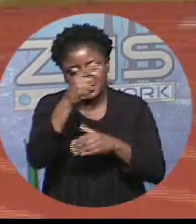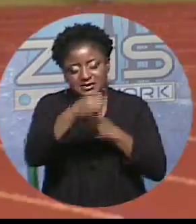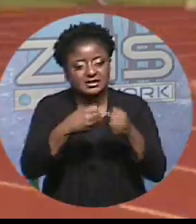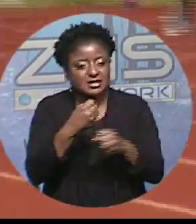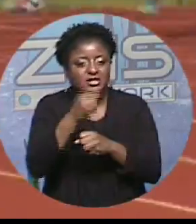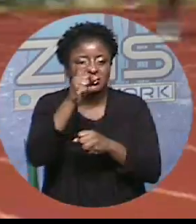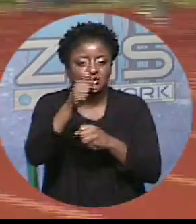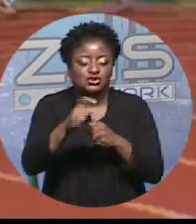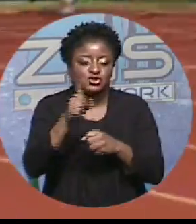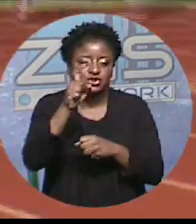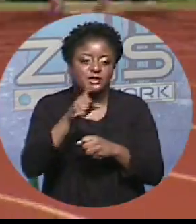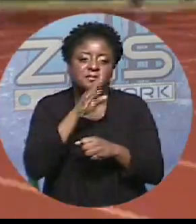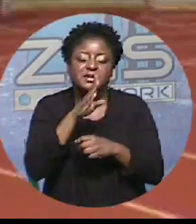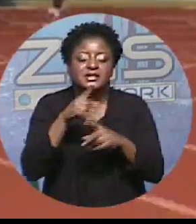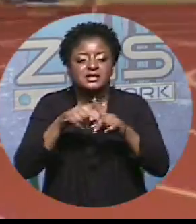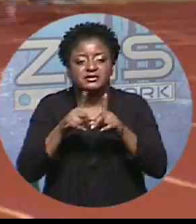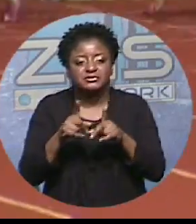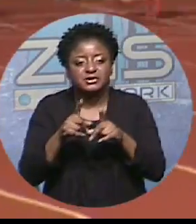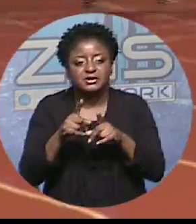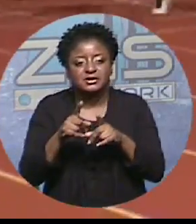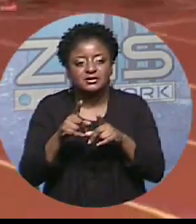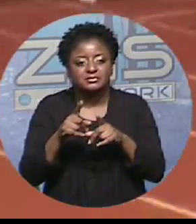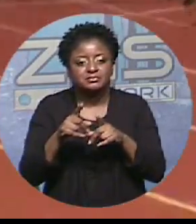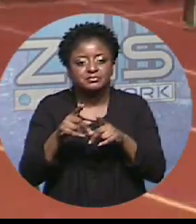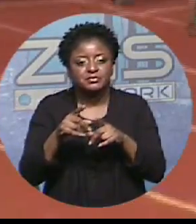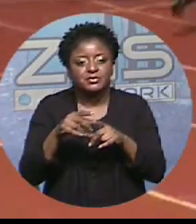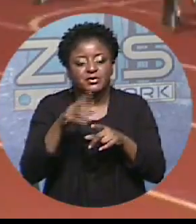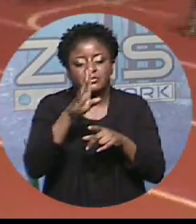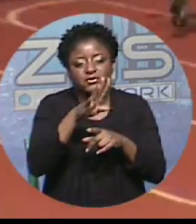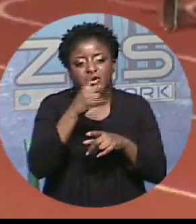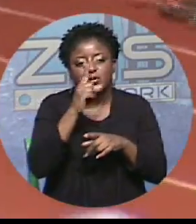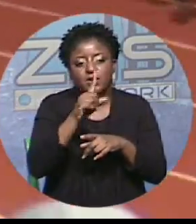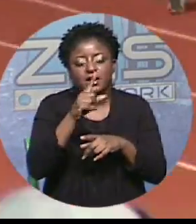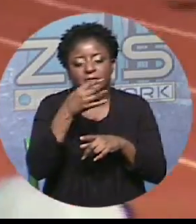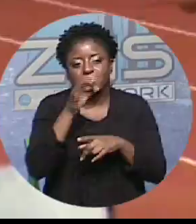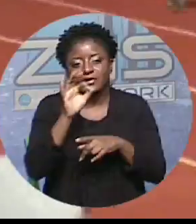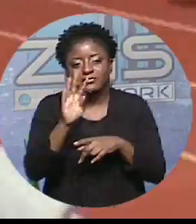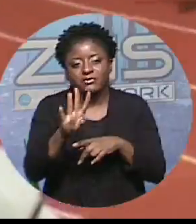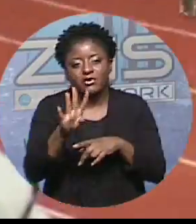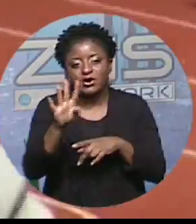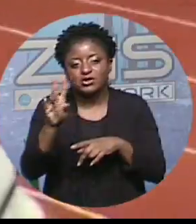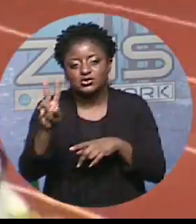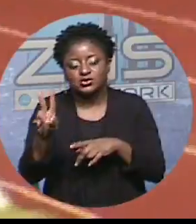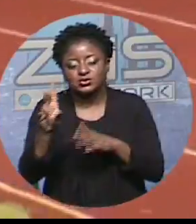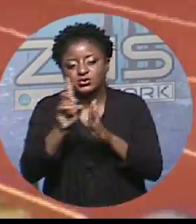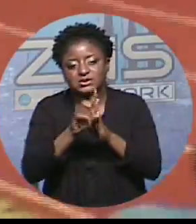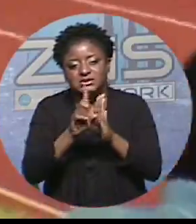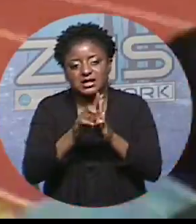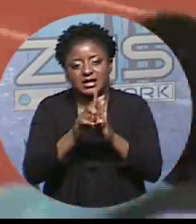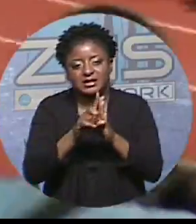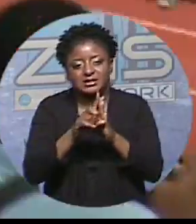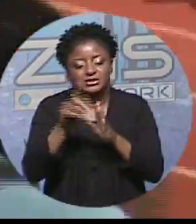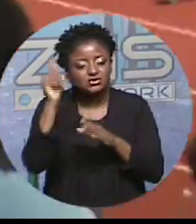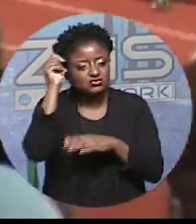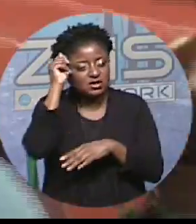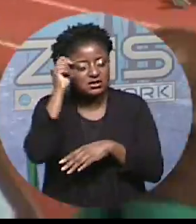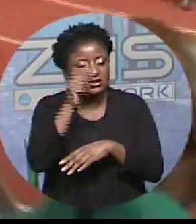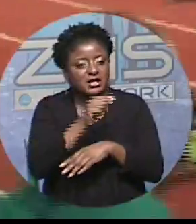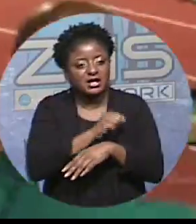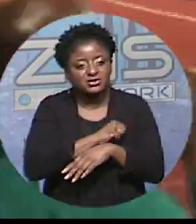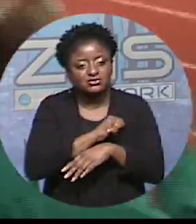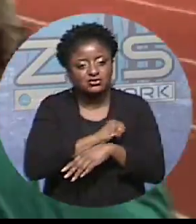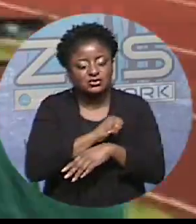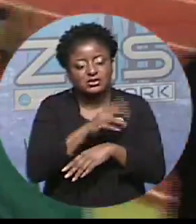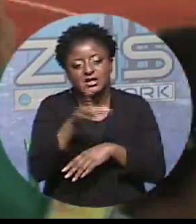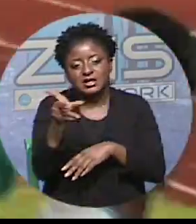boys 4x100 meters, the time of 41.42 seconds posted by Trenton Ambrose, Javon Comer, Shaquille Higgs, and